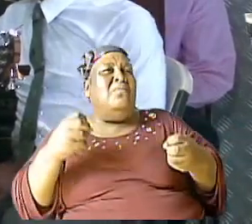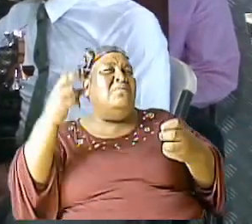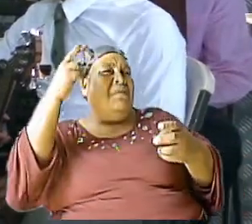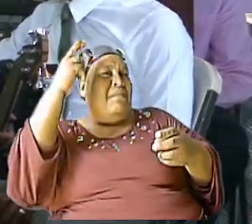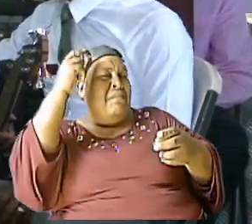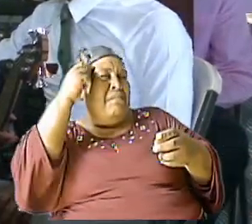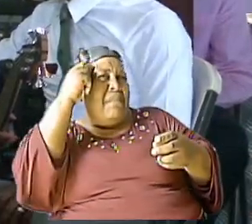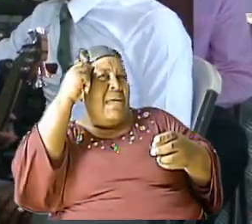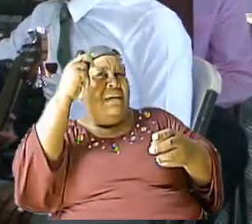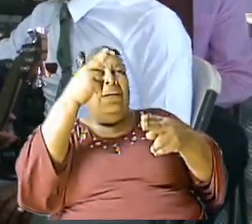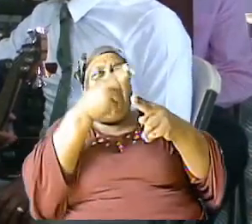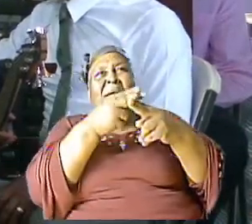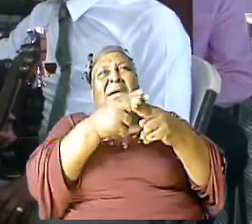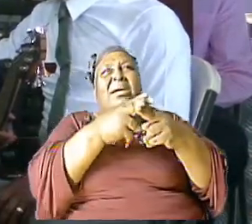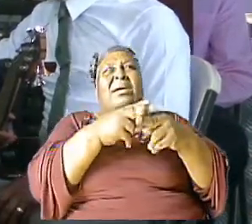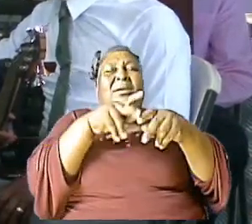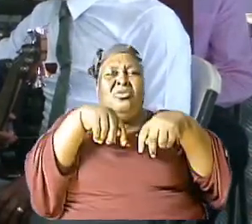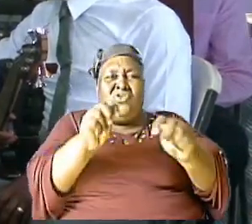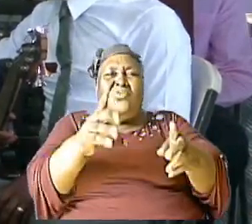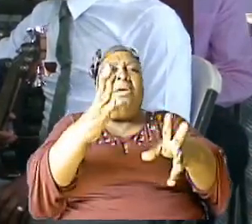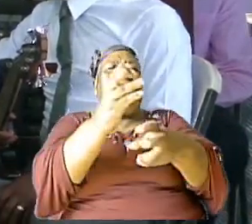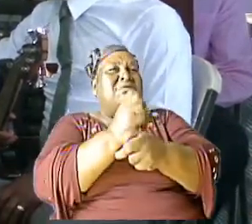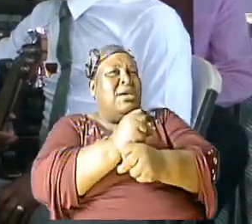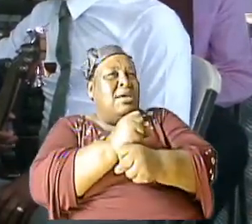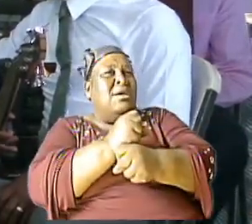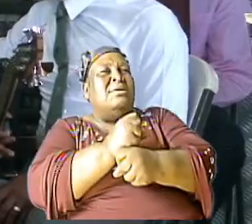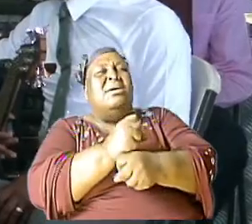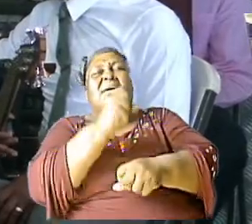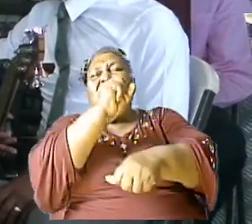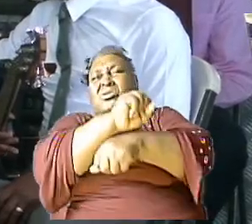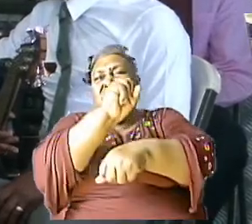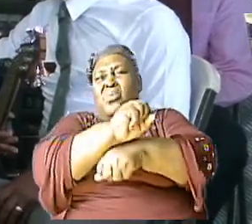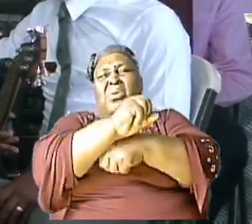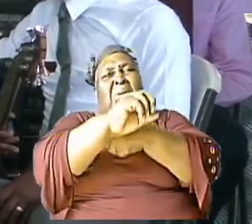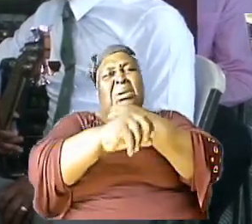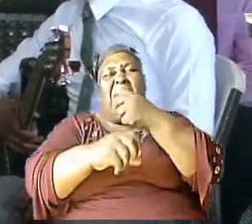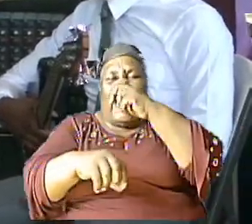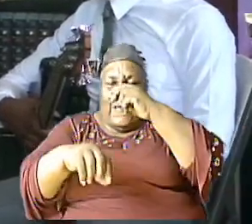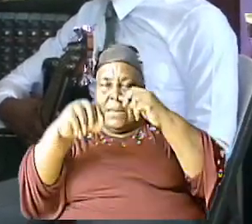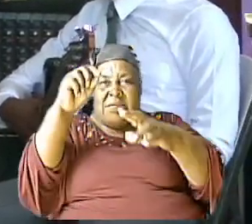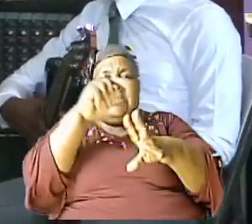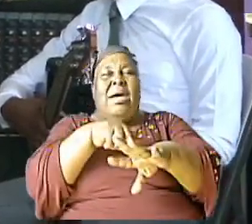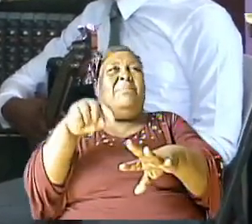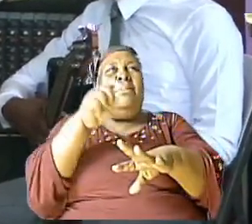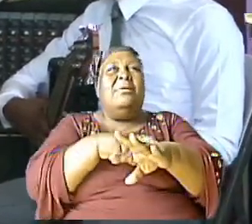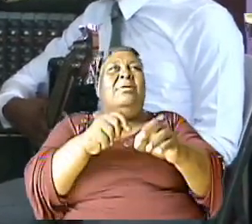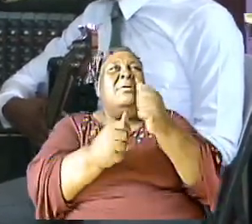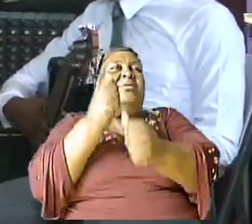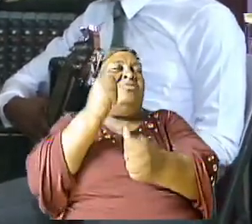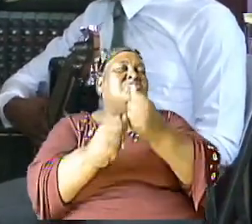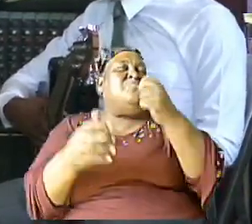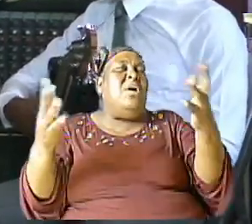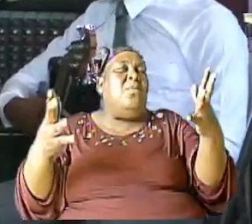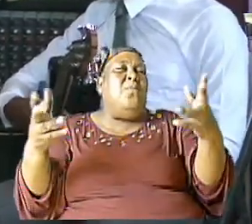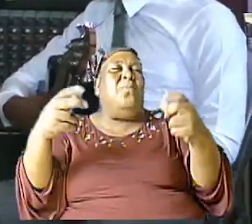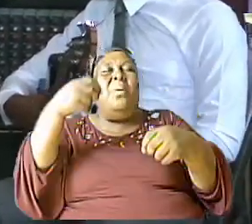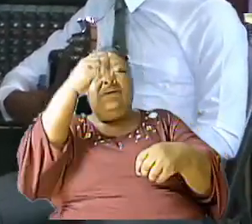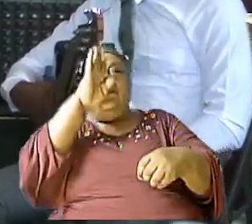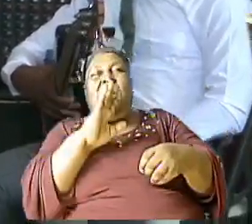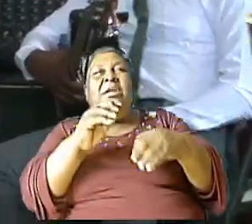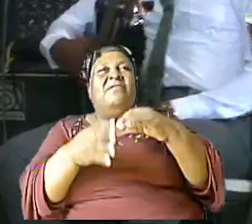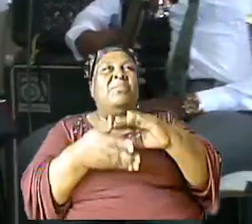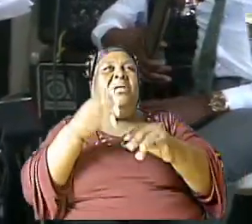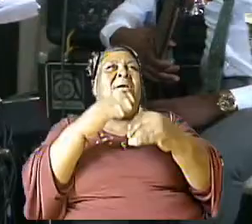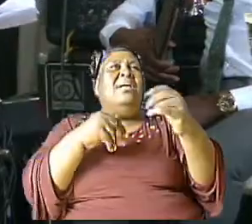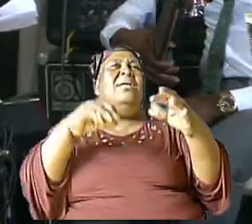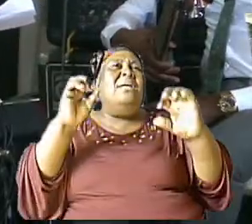name. He's trying to claim it. He's working overtime to destroy that which the Lord has instituted. Can you